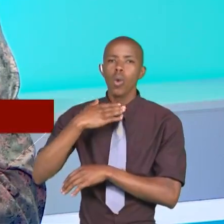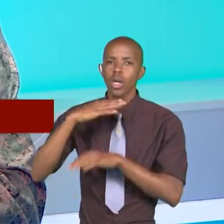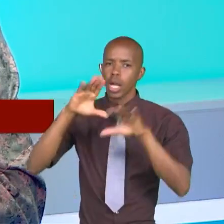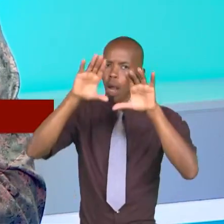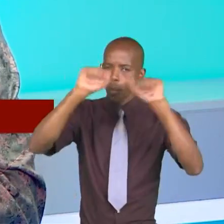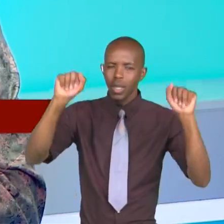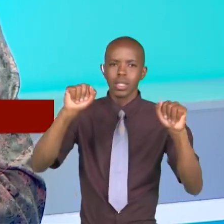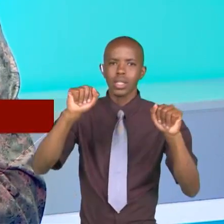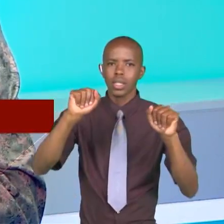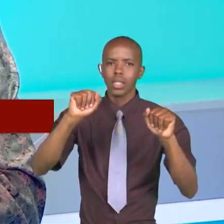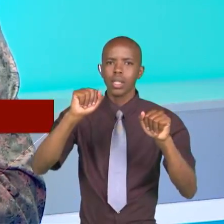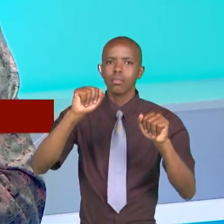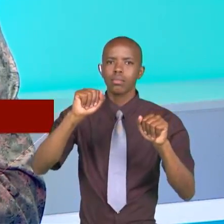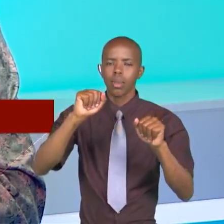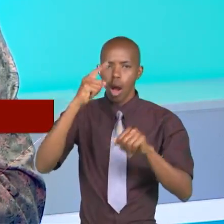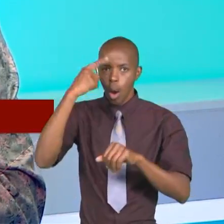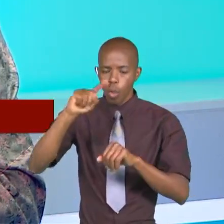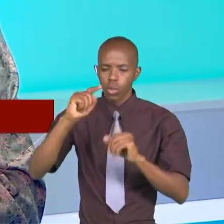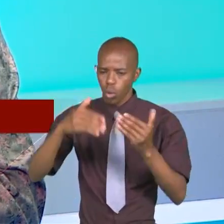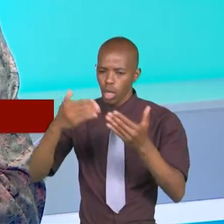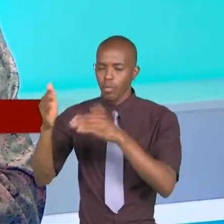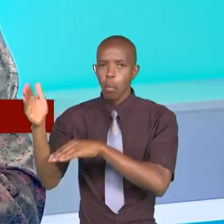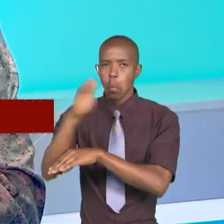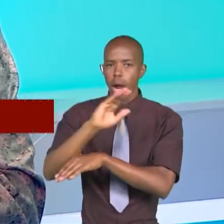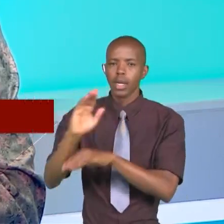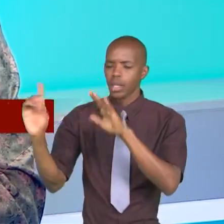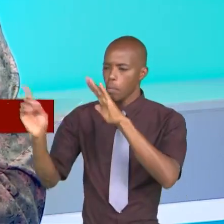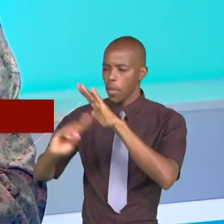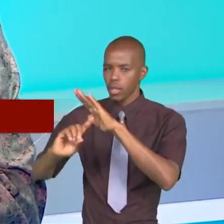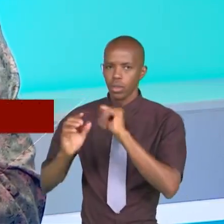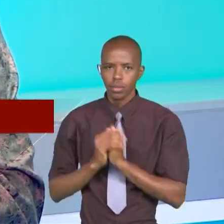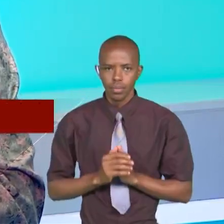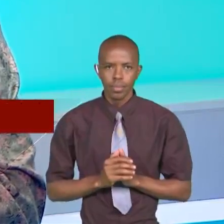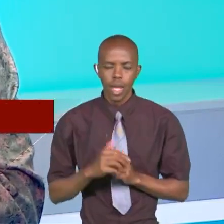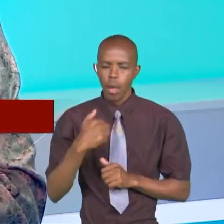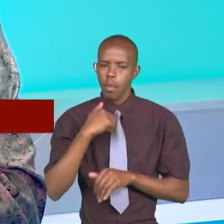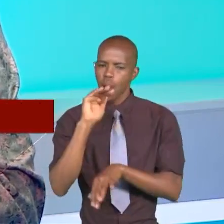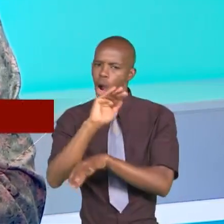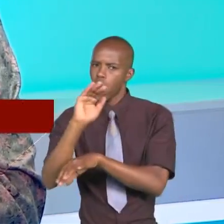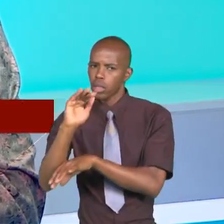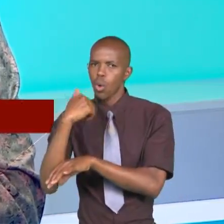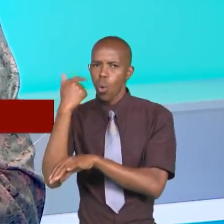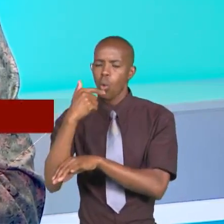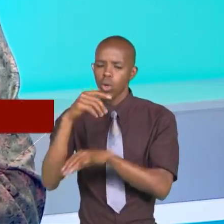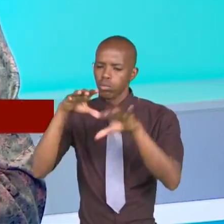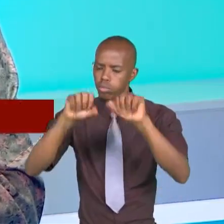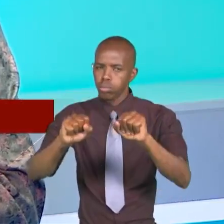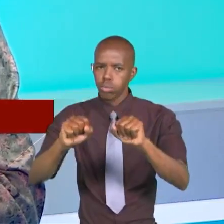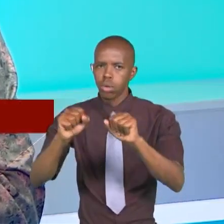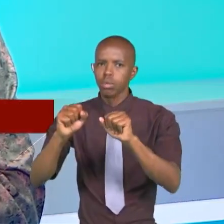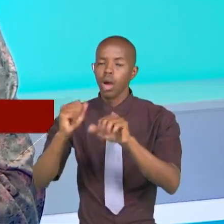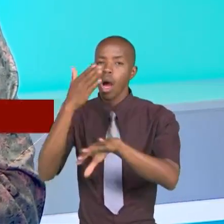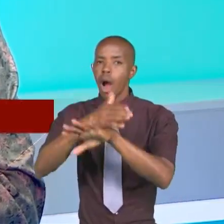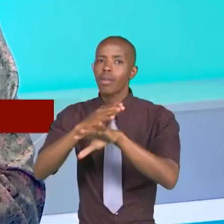promised us that he will give us back that particular ministry. I don't know what happened. And therefore, I would urge whoever will take over after the